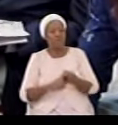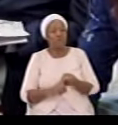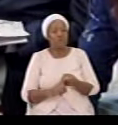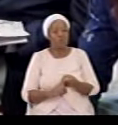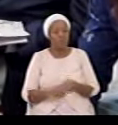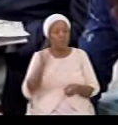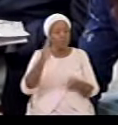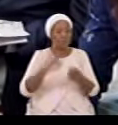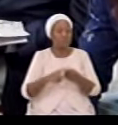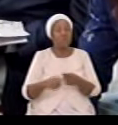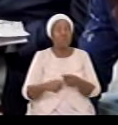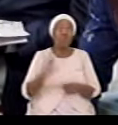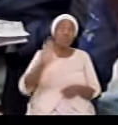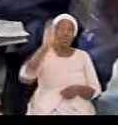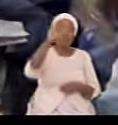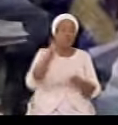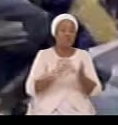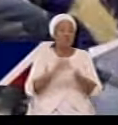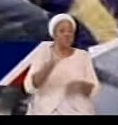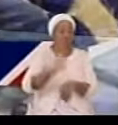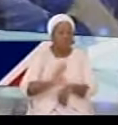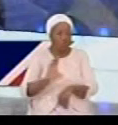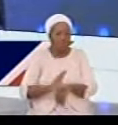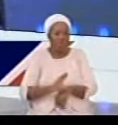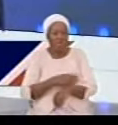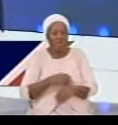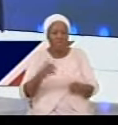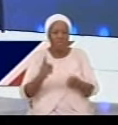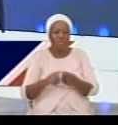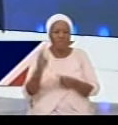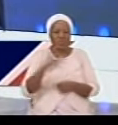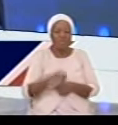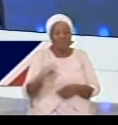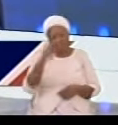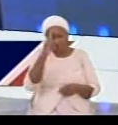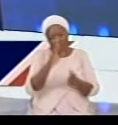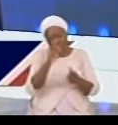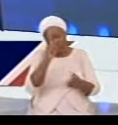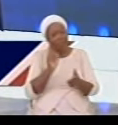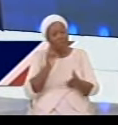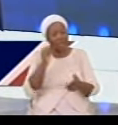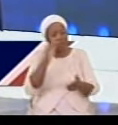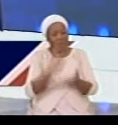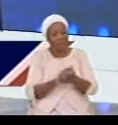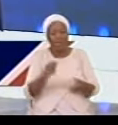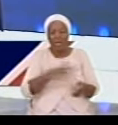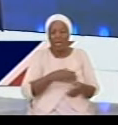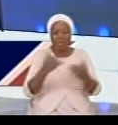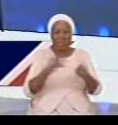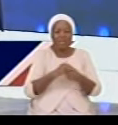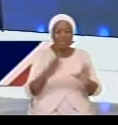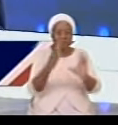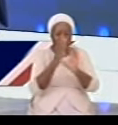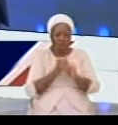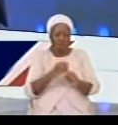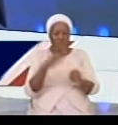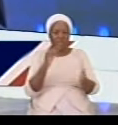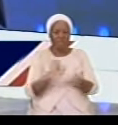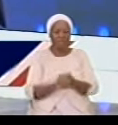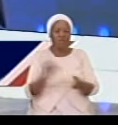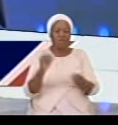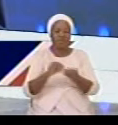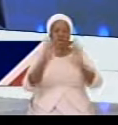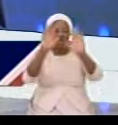his church, ministry to minister to his bride. Now, he has obtained a more excellent ministry. By